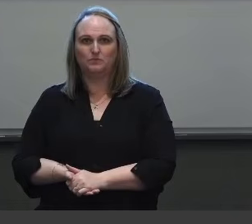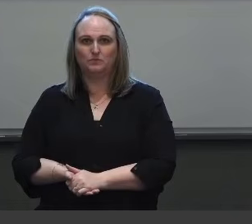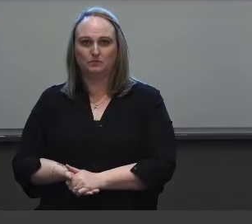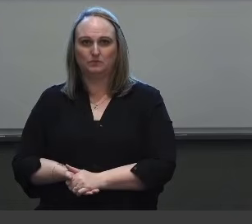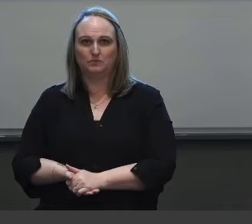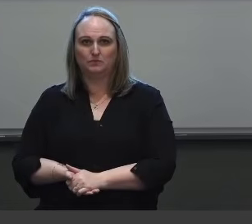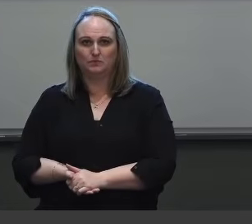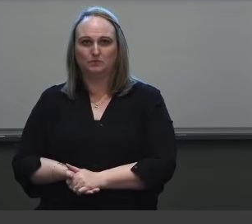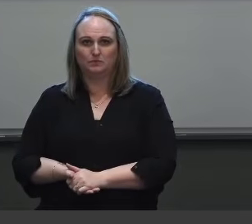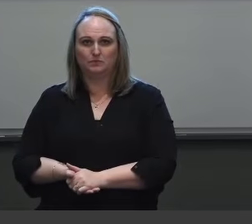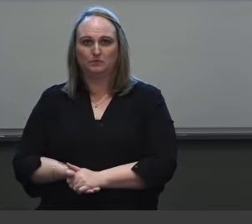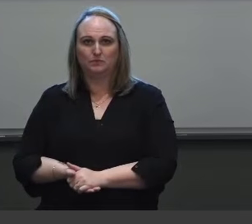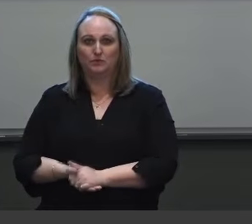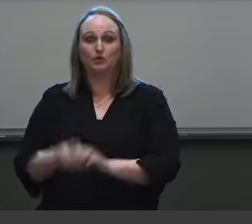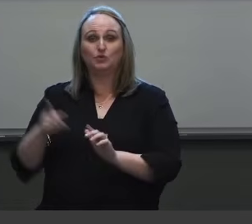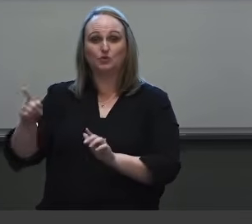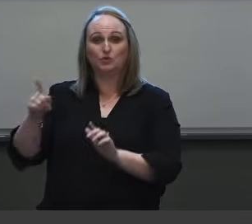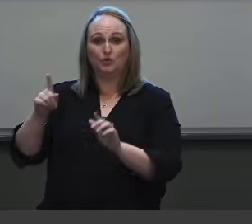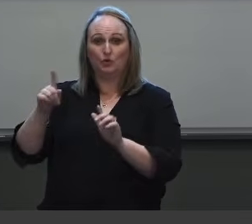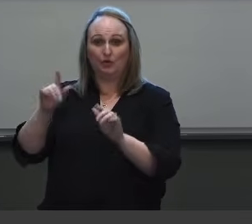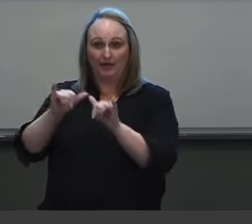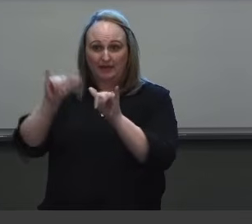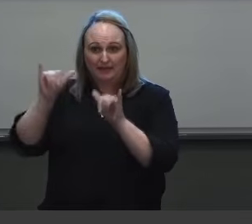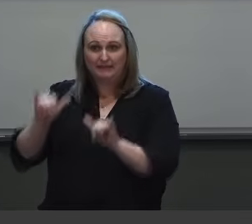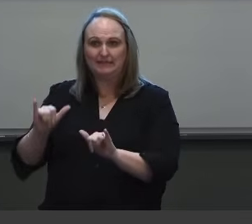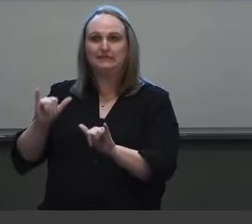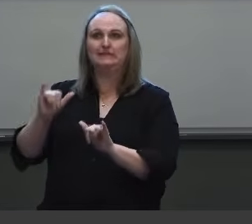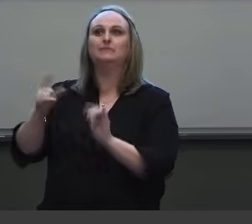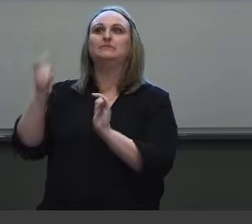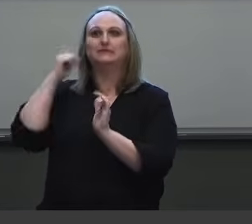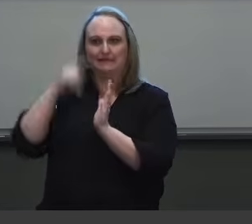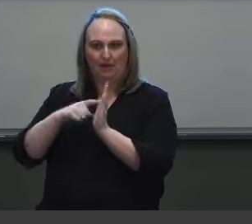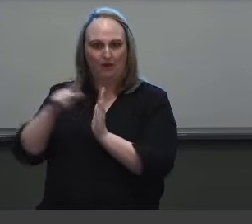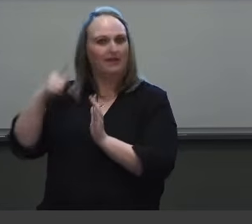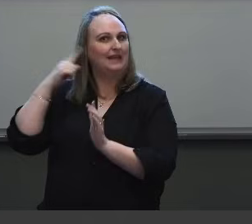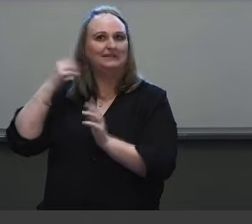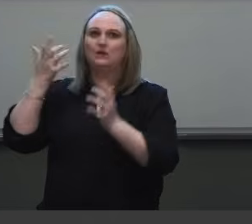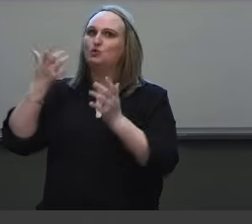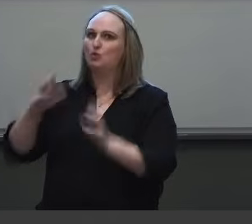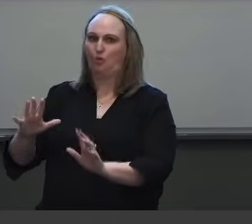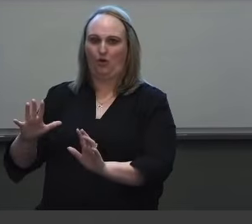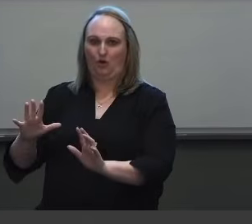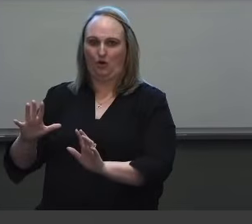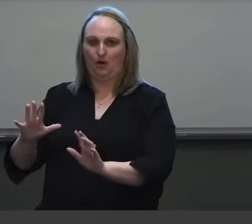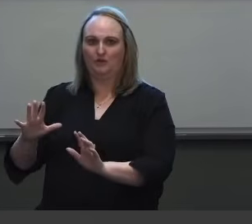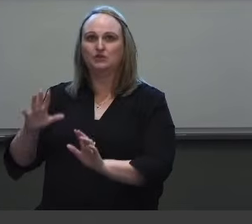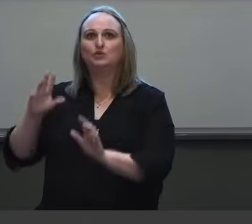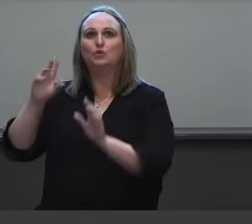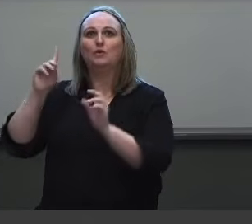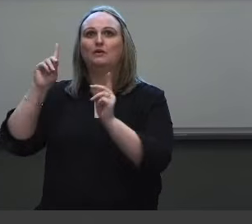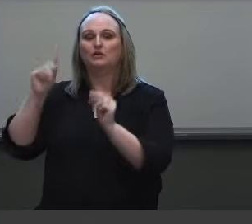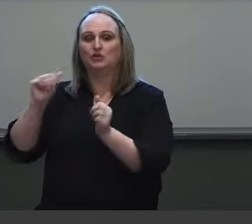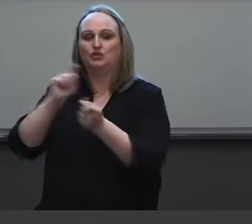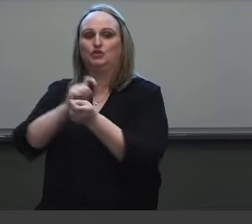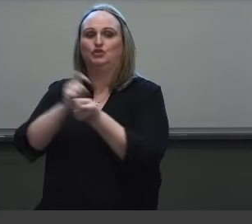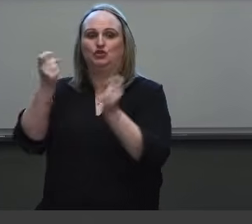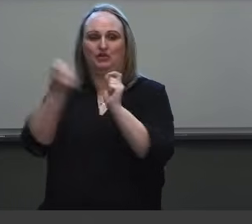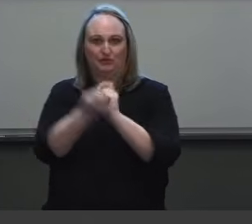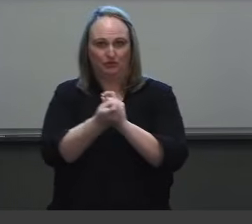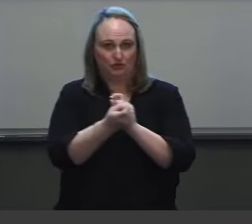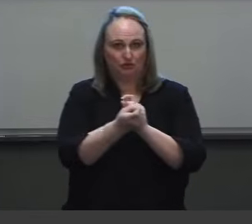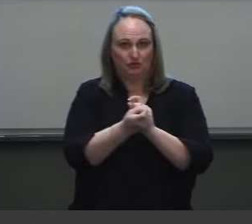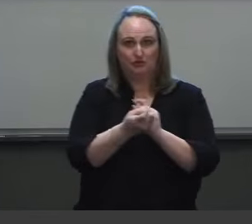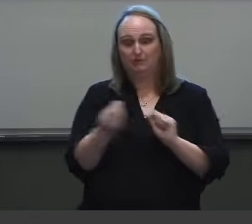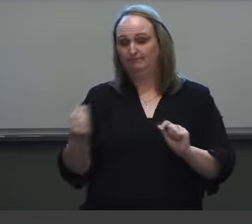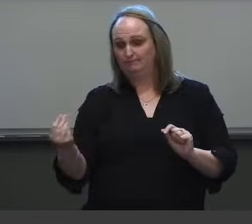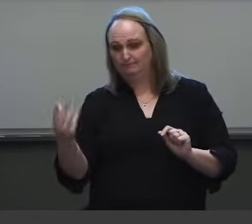As you can see, the system detects siren as an aversive sound and it's changed the status bar to aversive sound to show the user that there